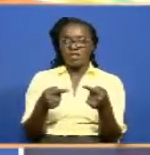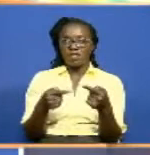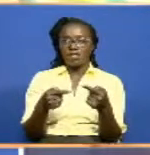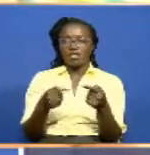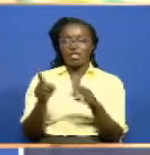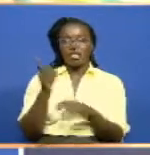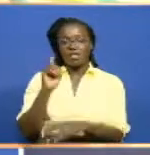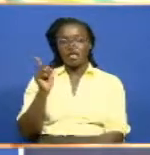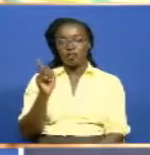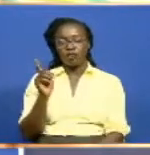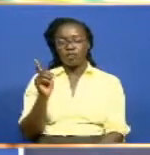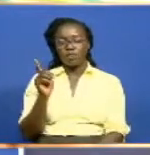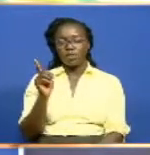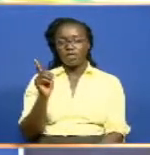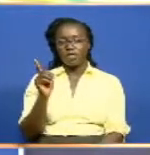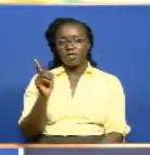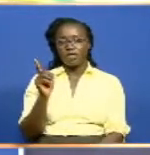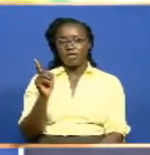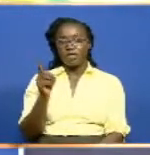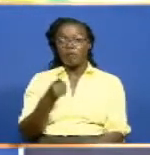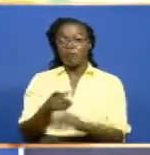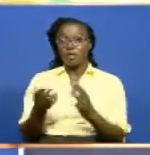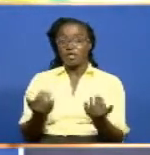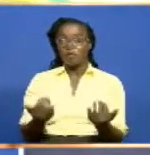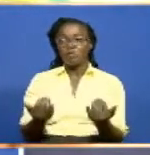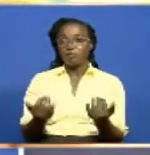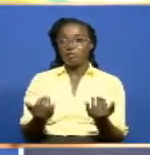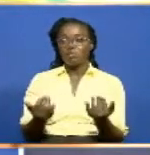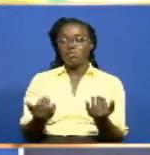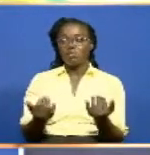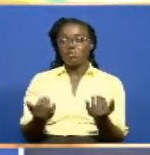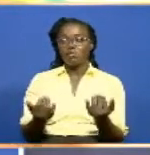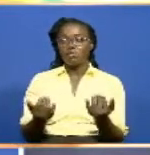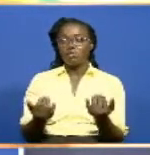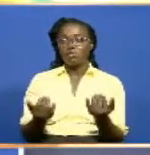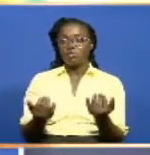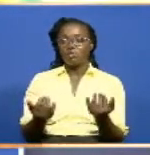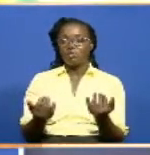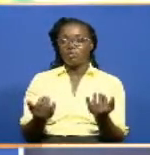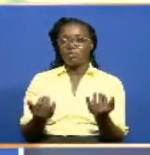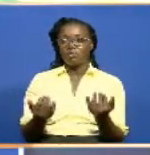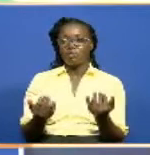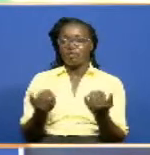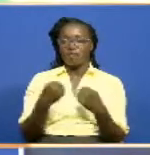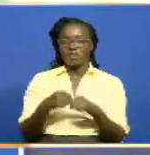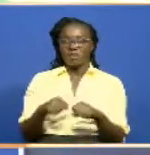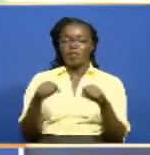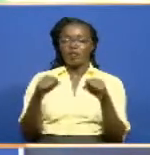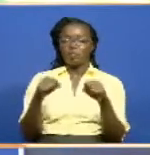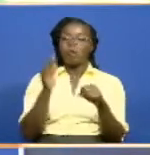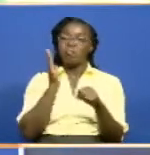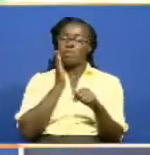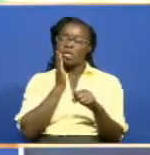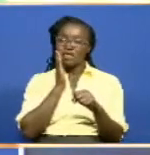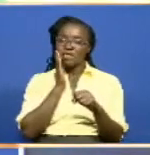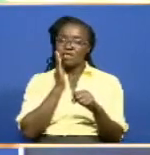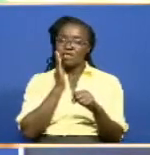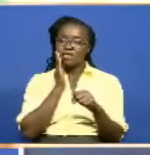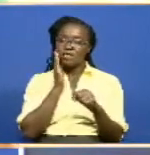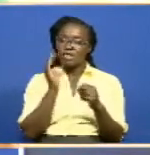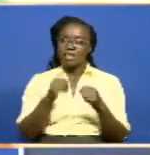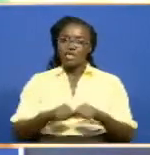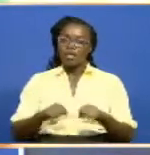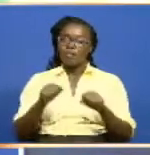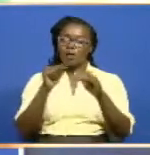Nairobi. But right now, we at least are able, mothers are able to